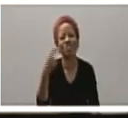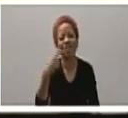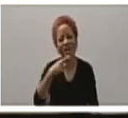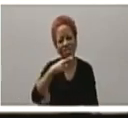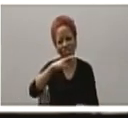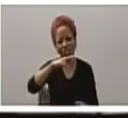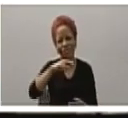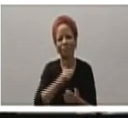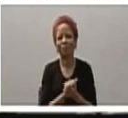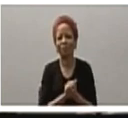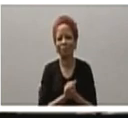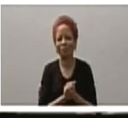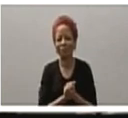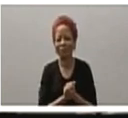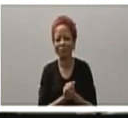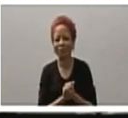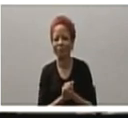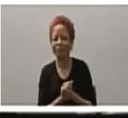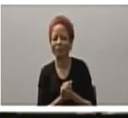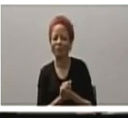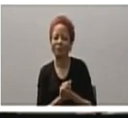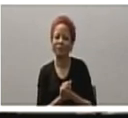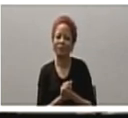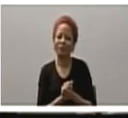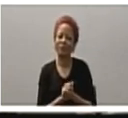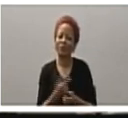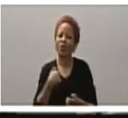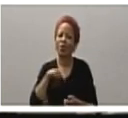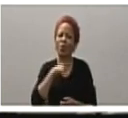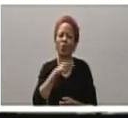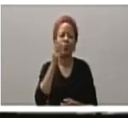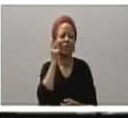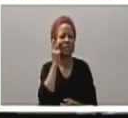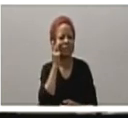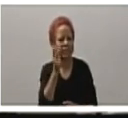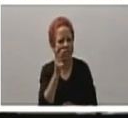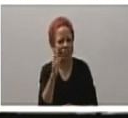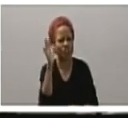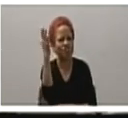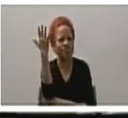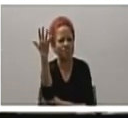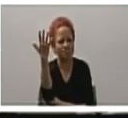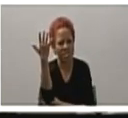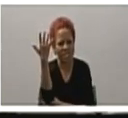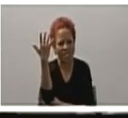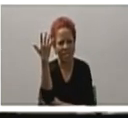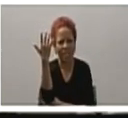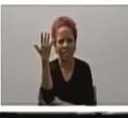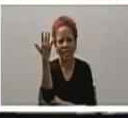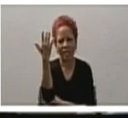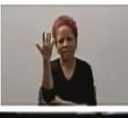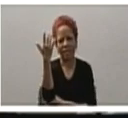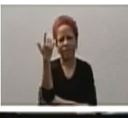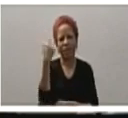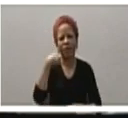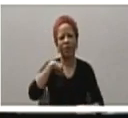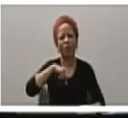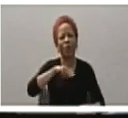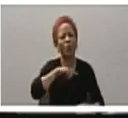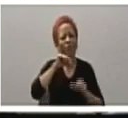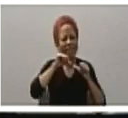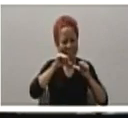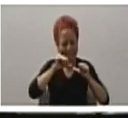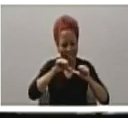15:9-30. From those last words, we may foresee that the tree with which